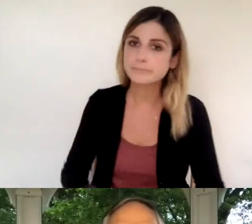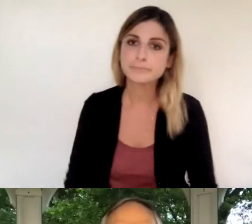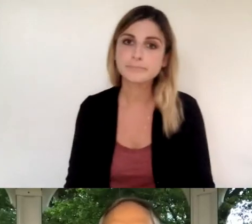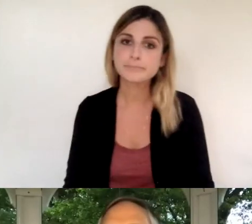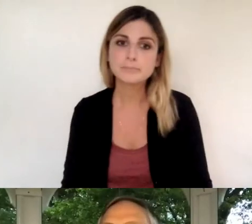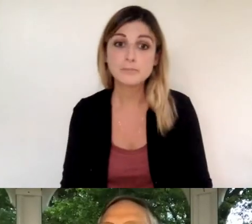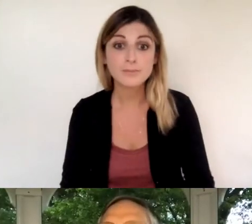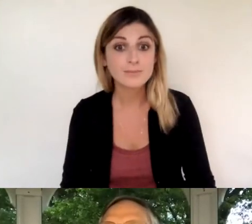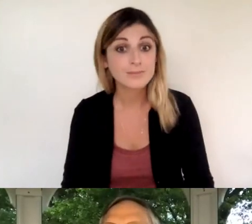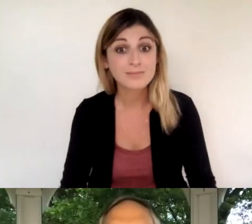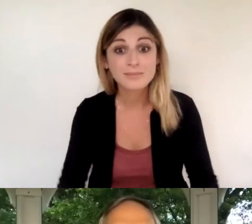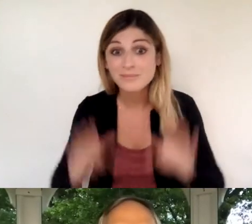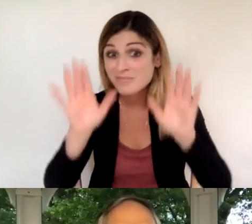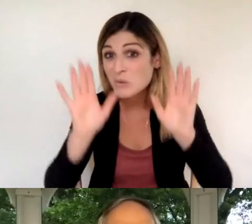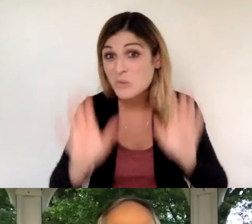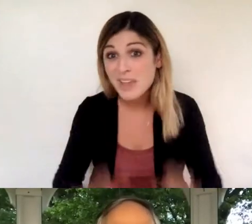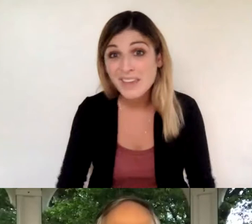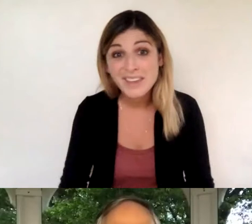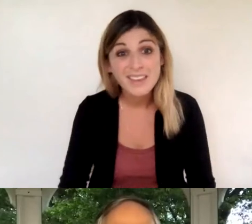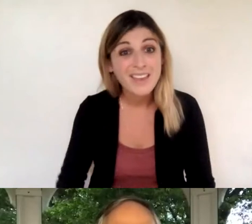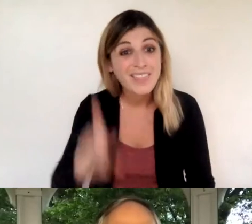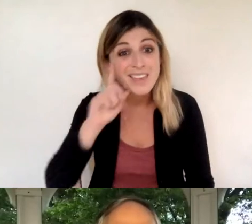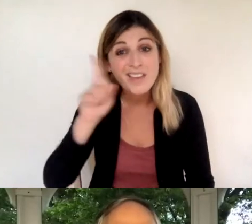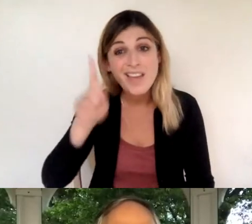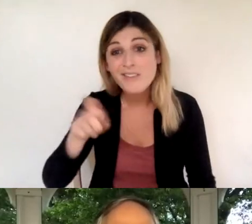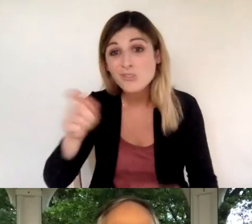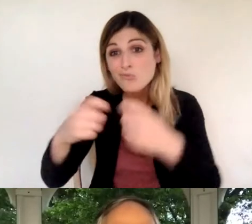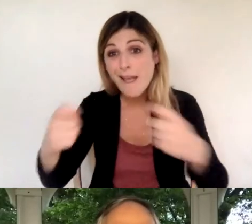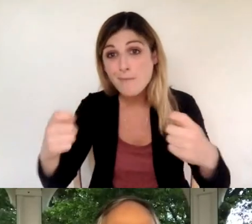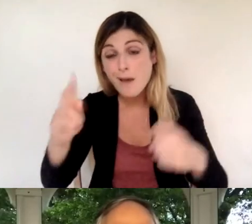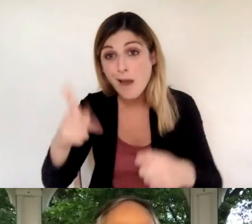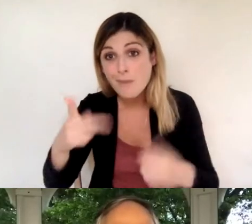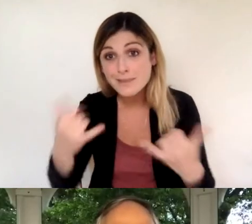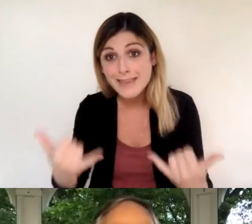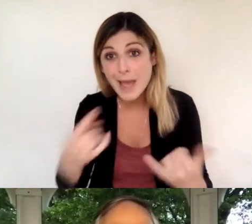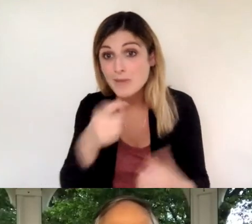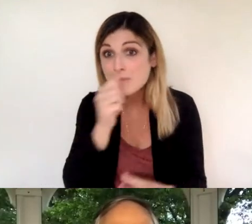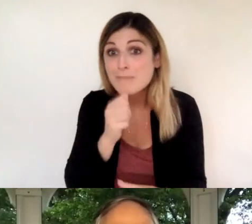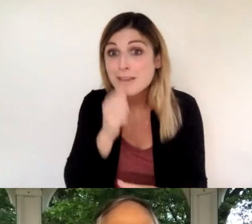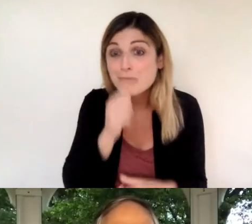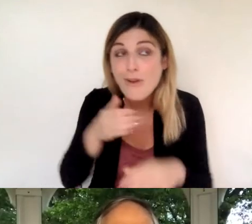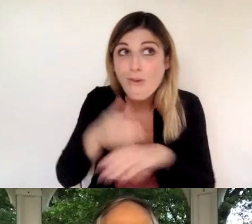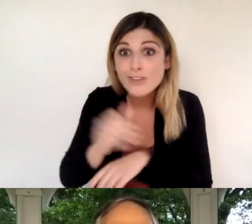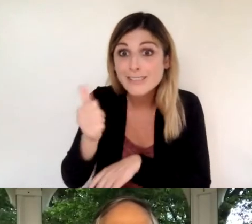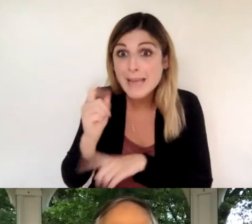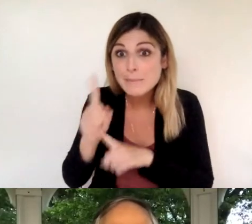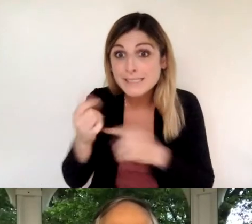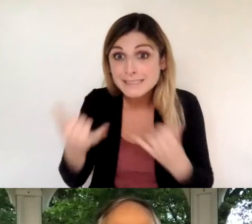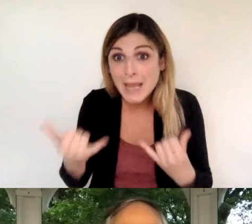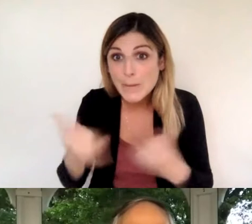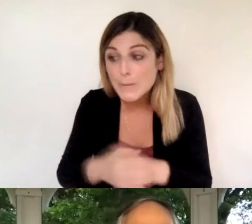Well, that's great. I think we're going to have to wrap this up. You've been very patient with us. We went over about 10 minutes.